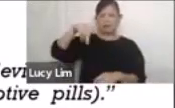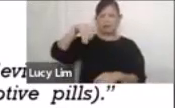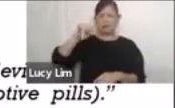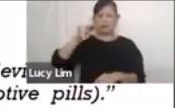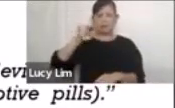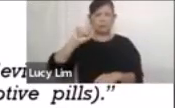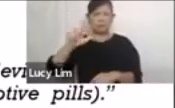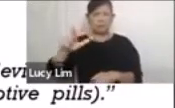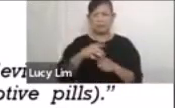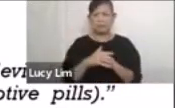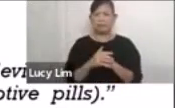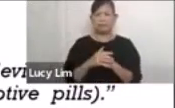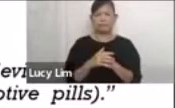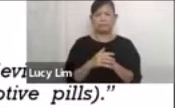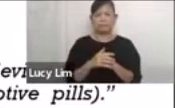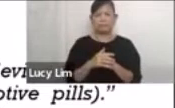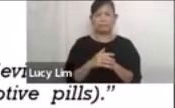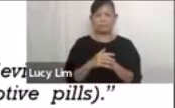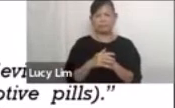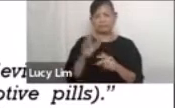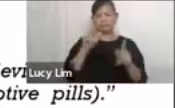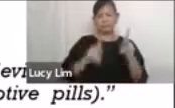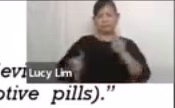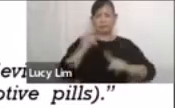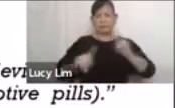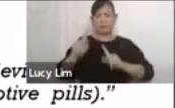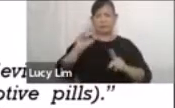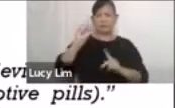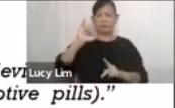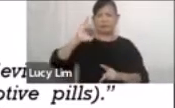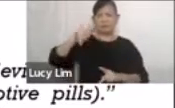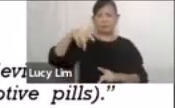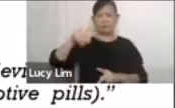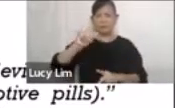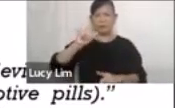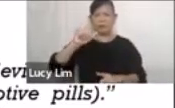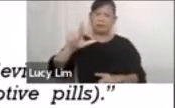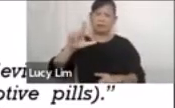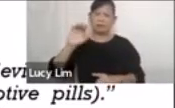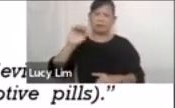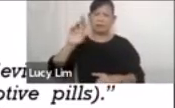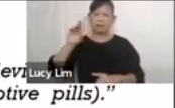then people with spinal cord injury might not be able to feel